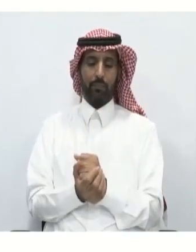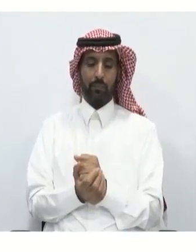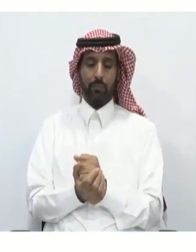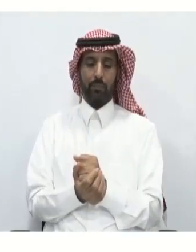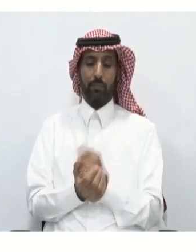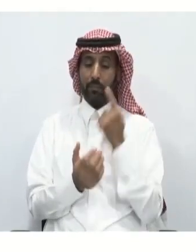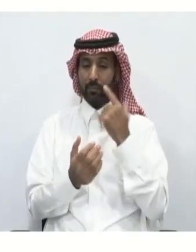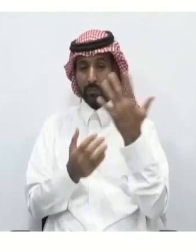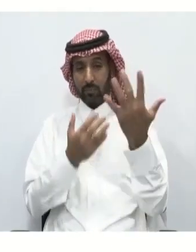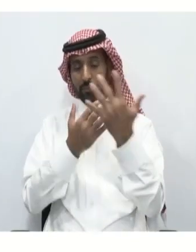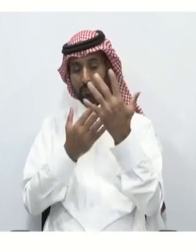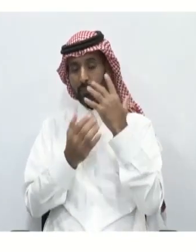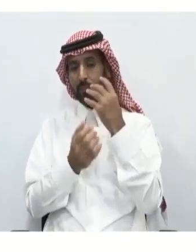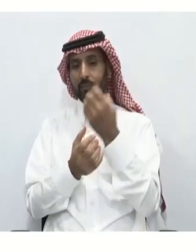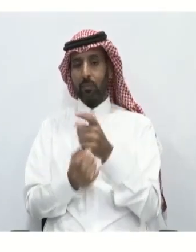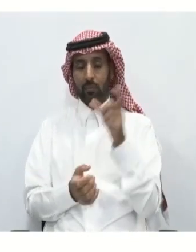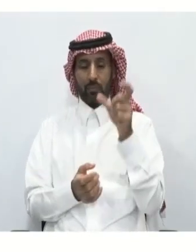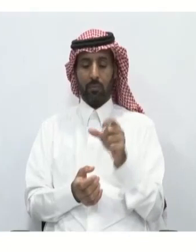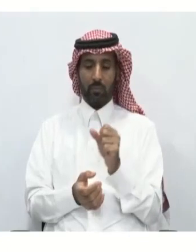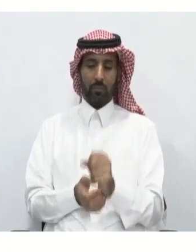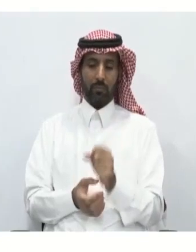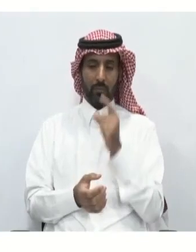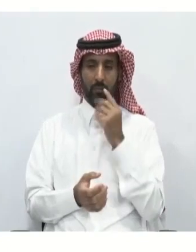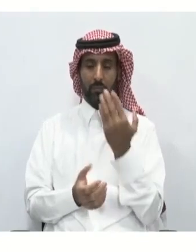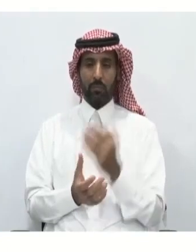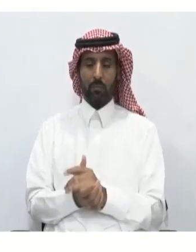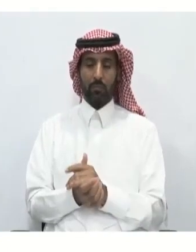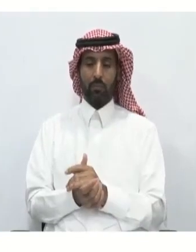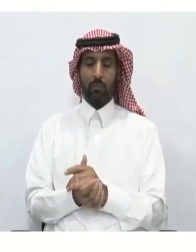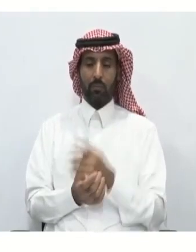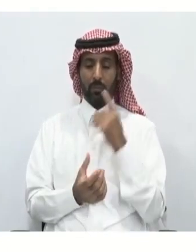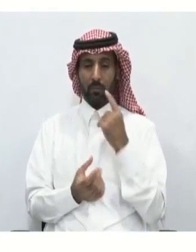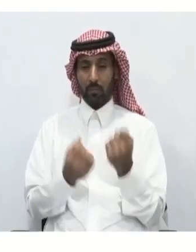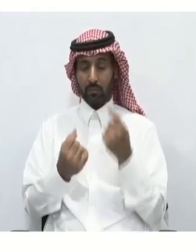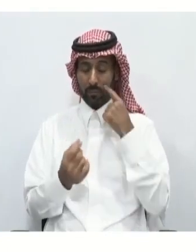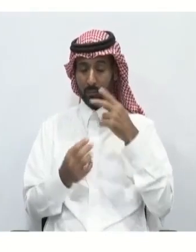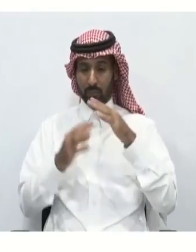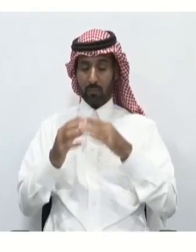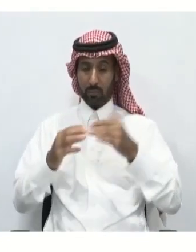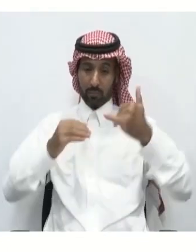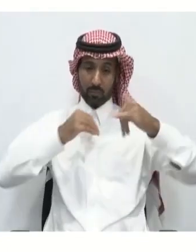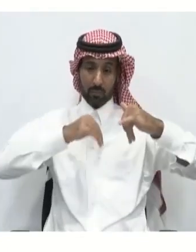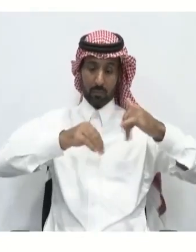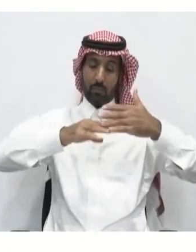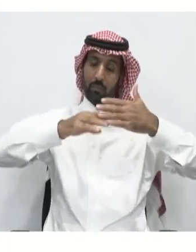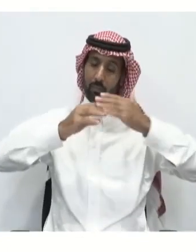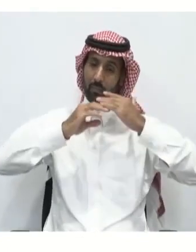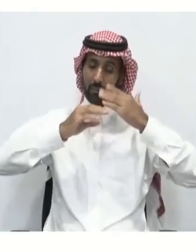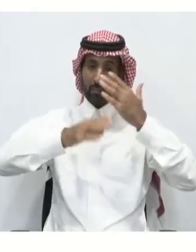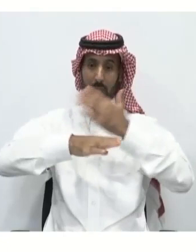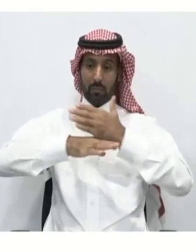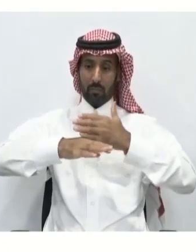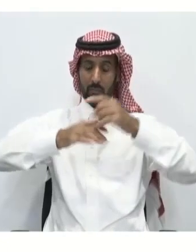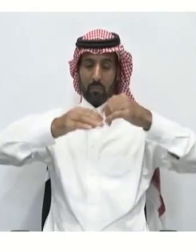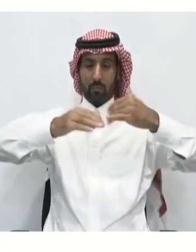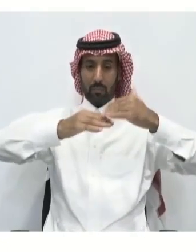trees provide a lot of privacy, so they have benefits too. The wooden walkways that connect the tents have so many steps that they